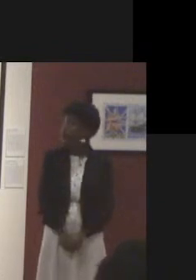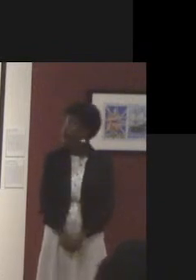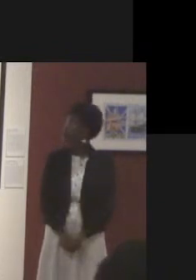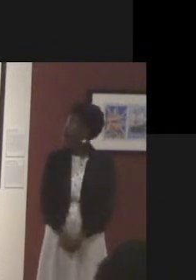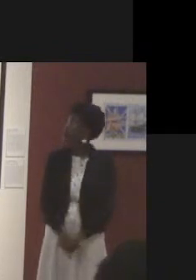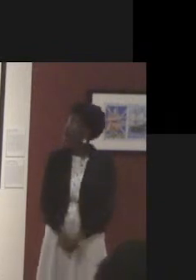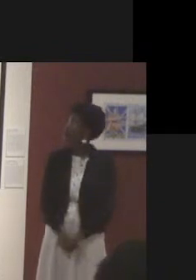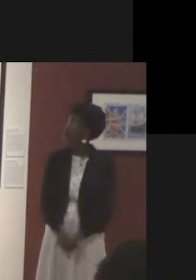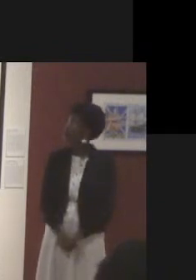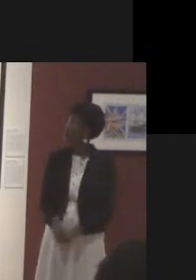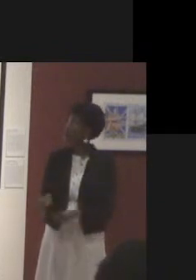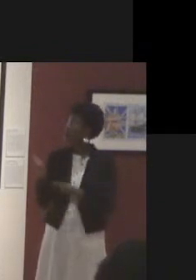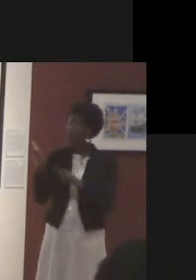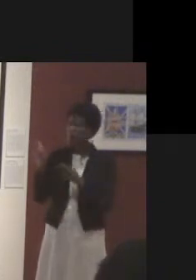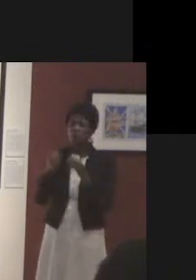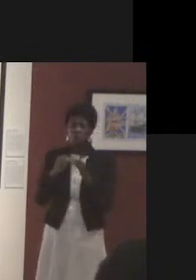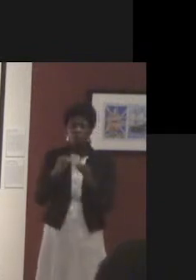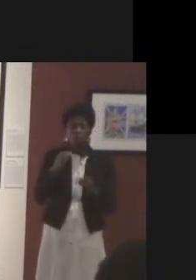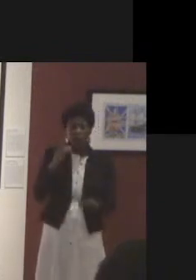Okay, this is where it gets a little theoretical.